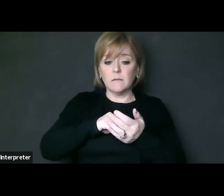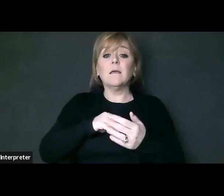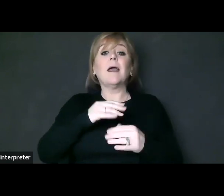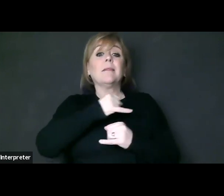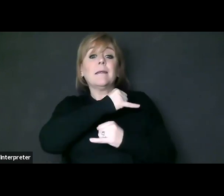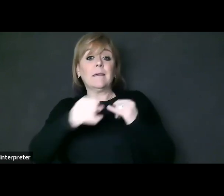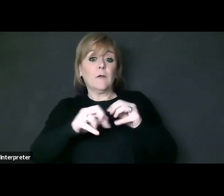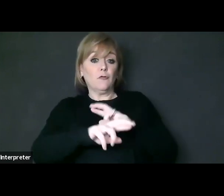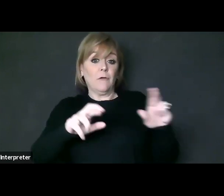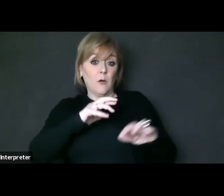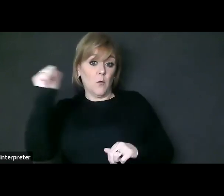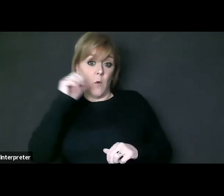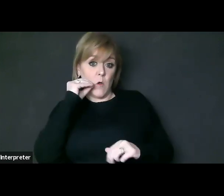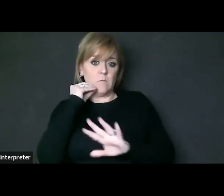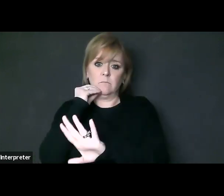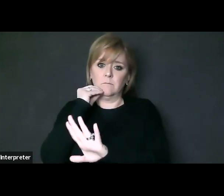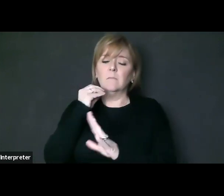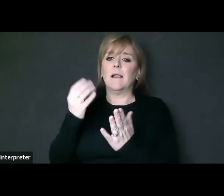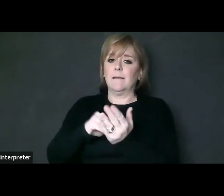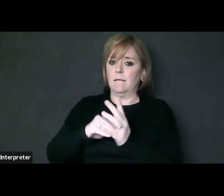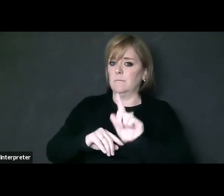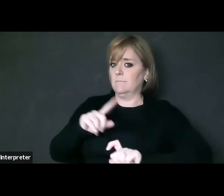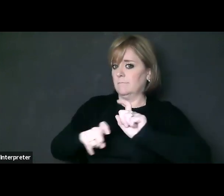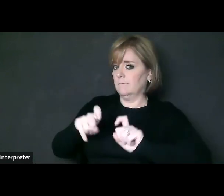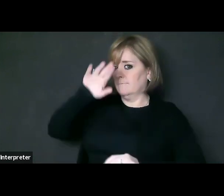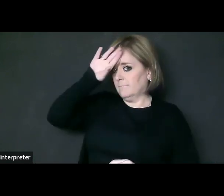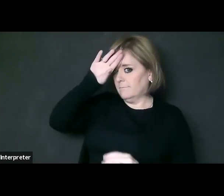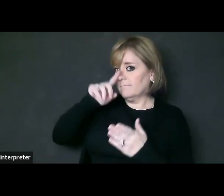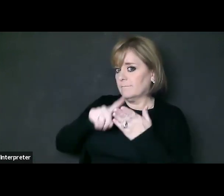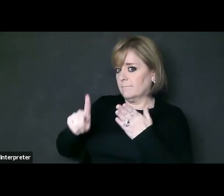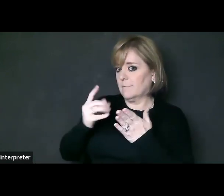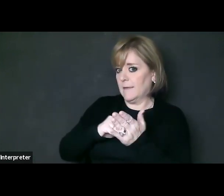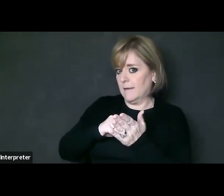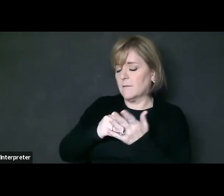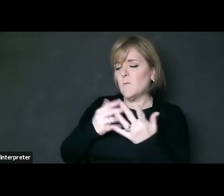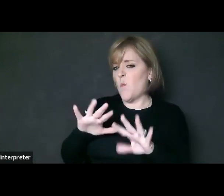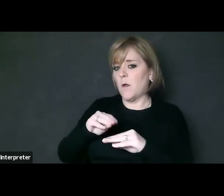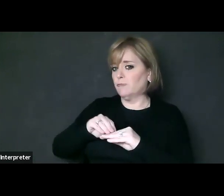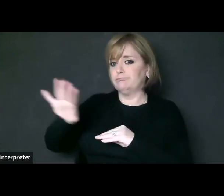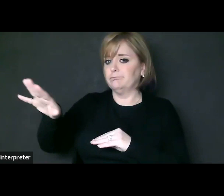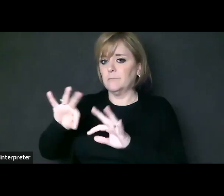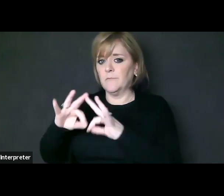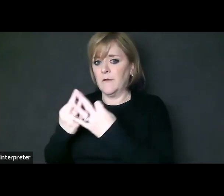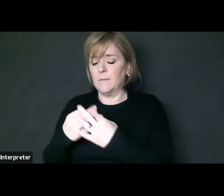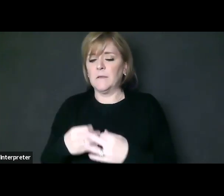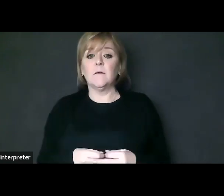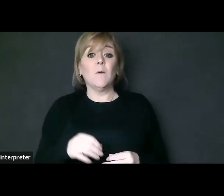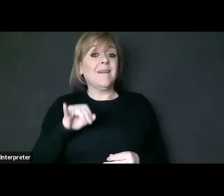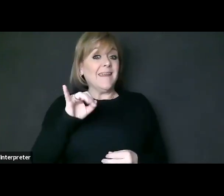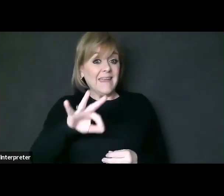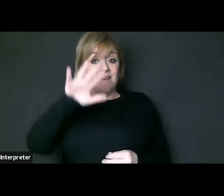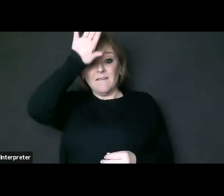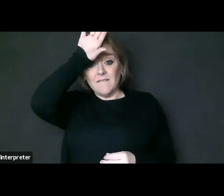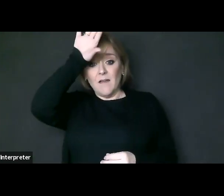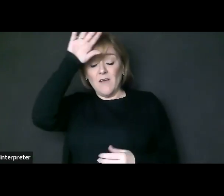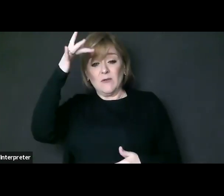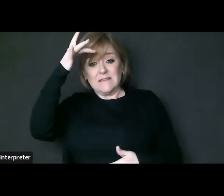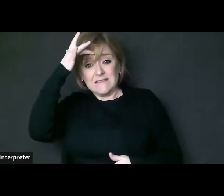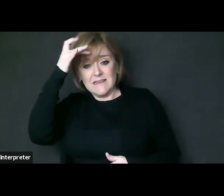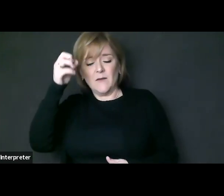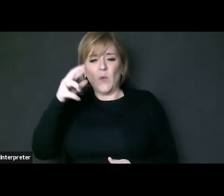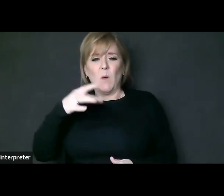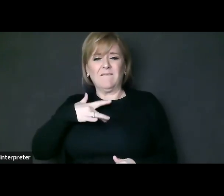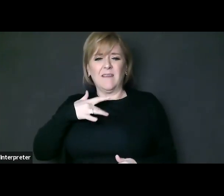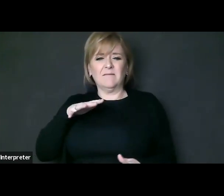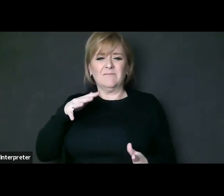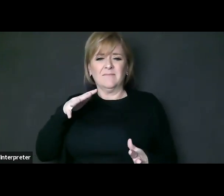to spread to their families. We require that our firefighters stay home if they are sick or even if they don't feel well.